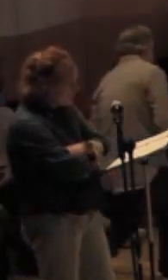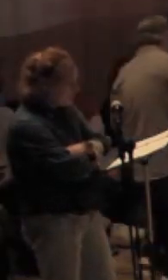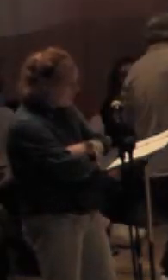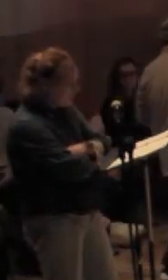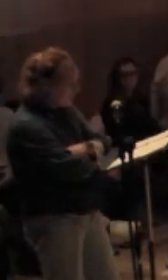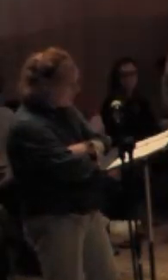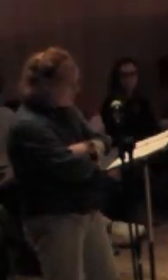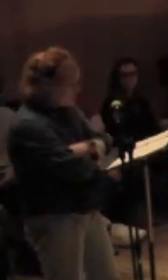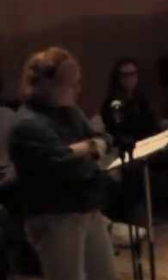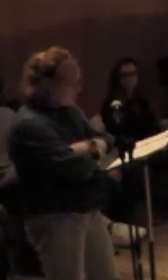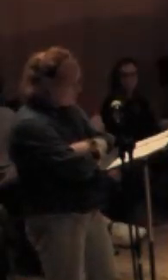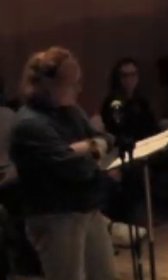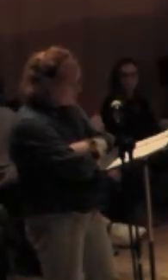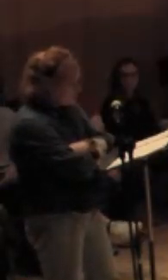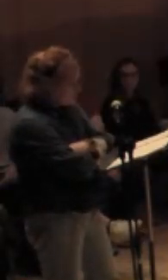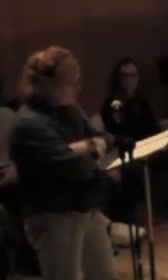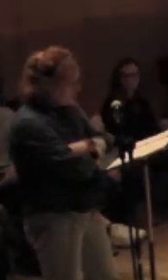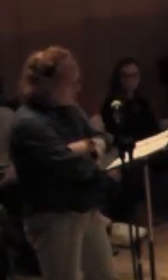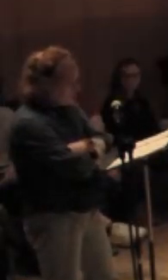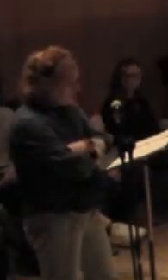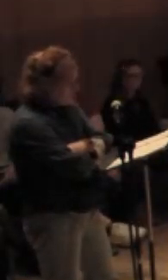that no it's